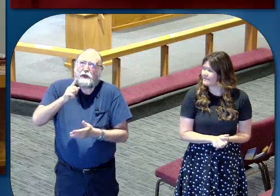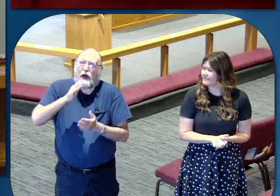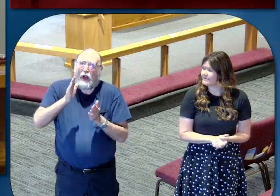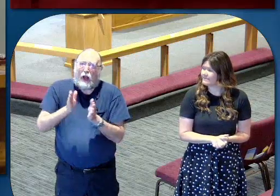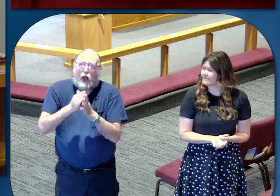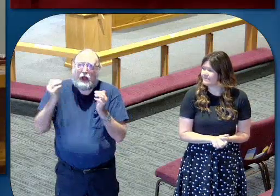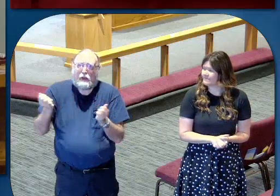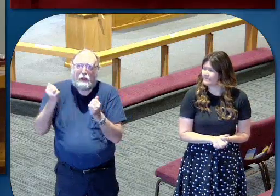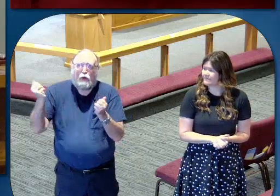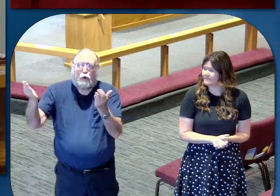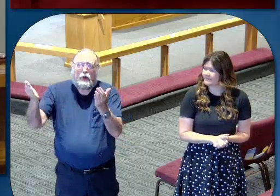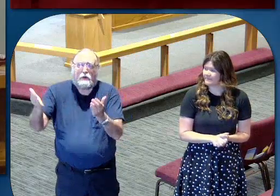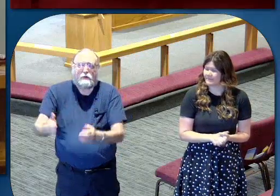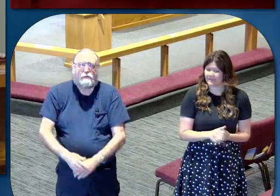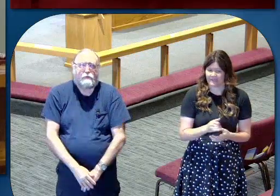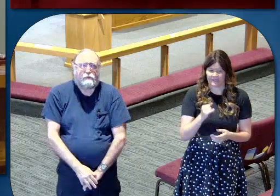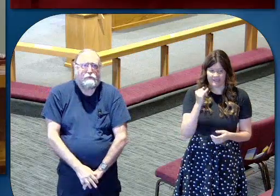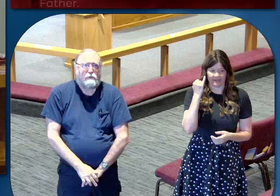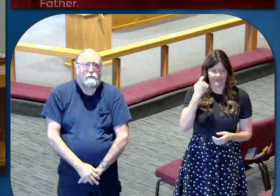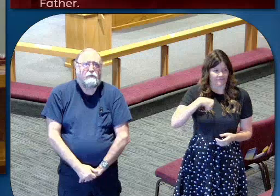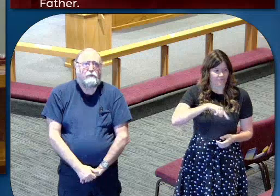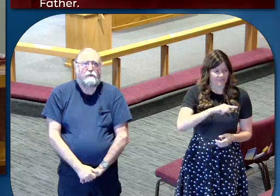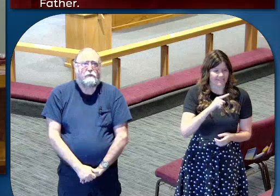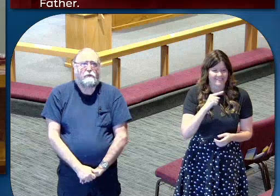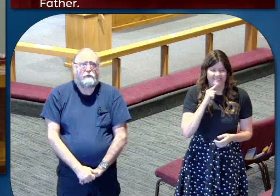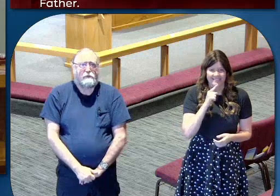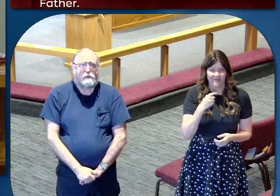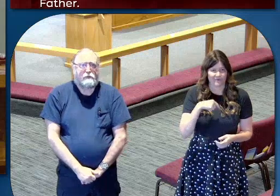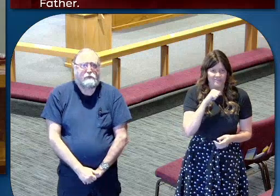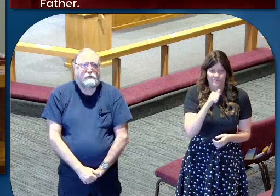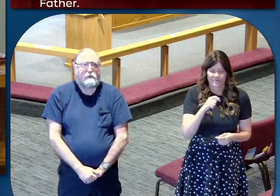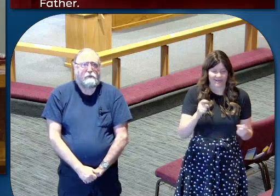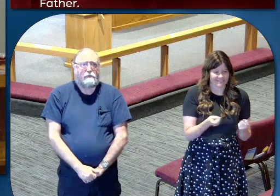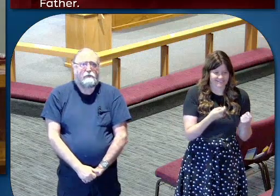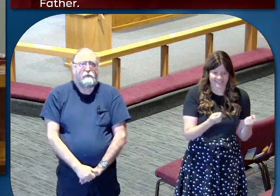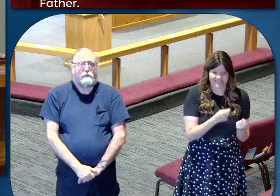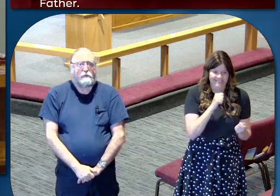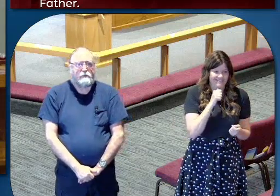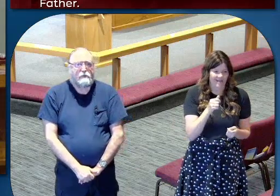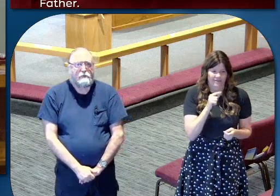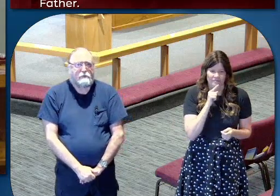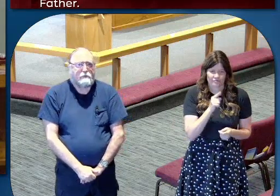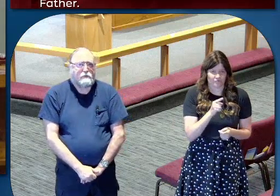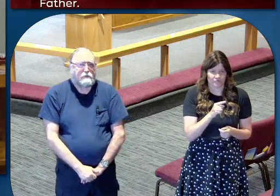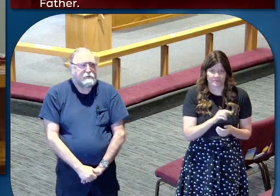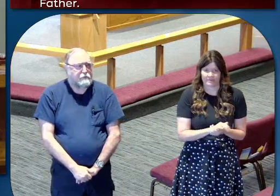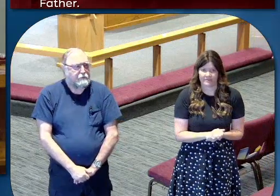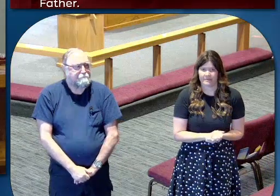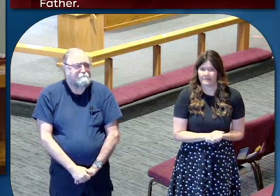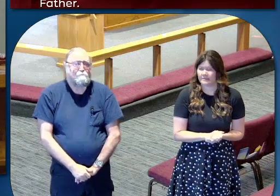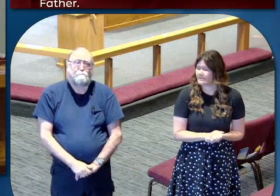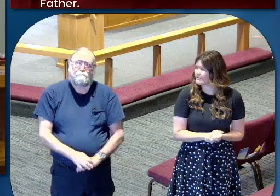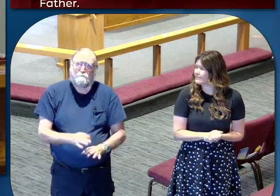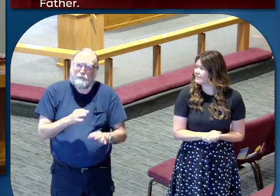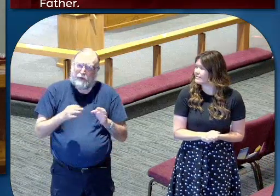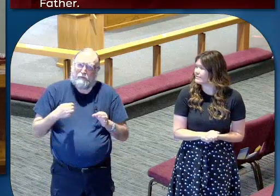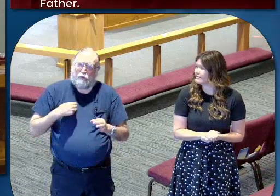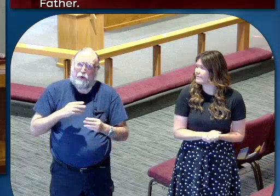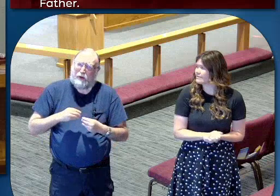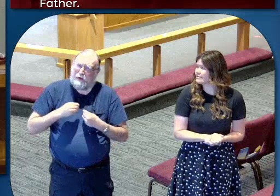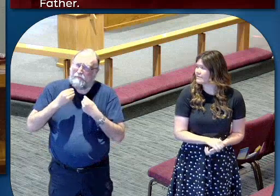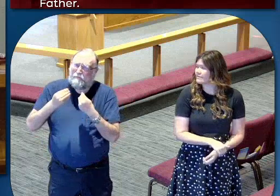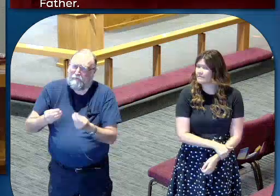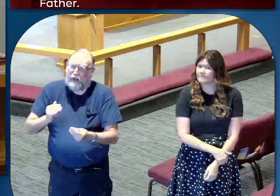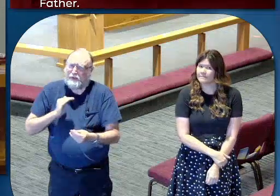Friends in Christ, if we say we have no sin, we deceive ourselves and the truth is not in us. But if we confess our